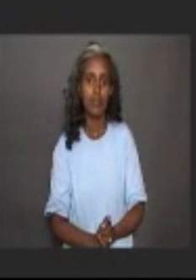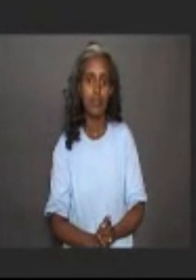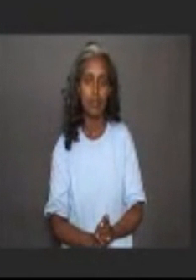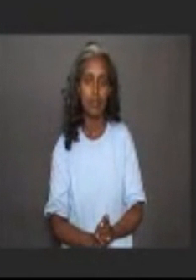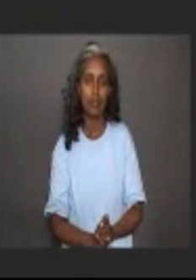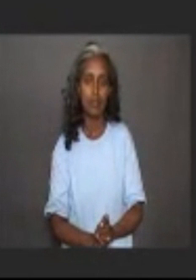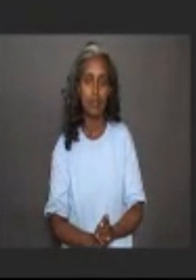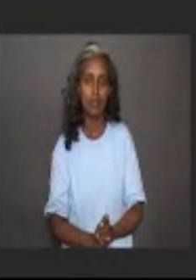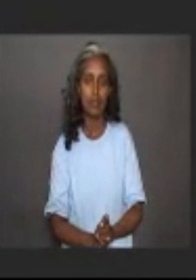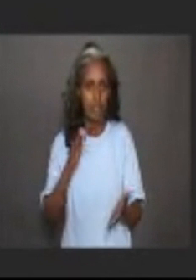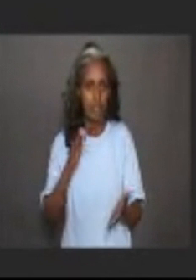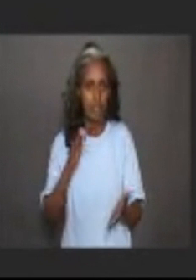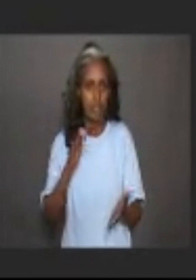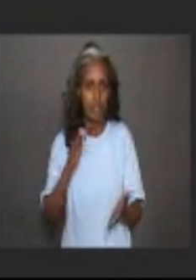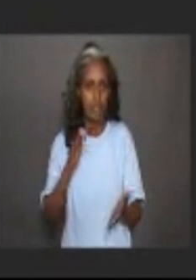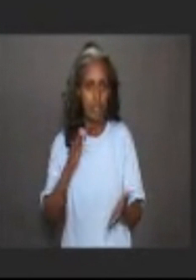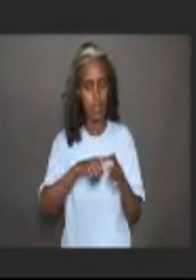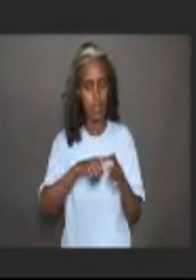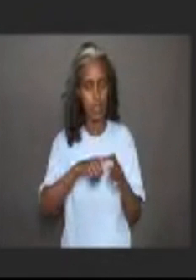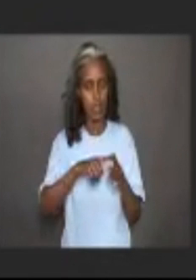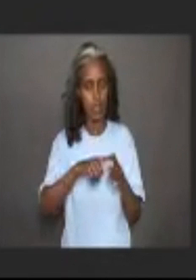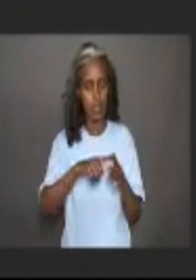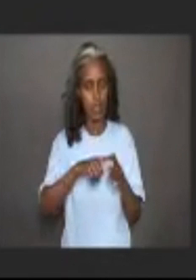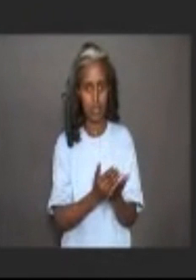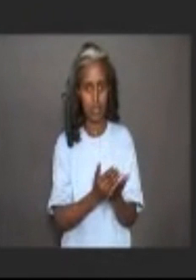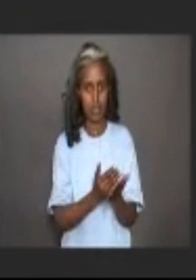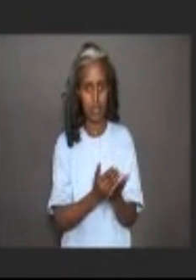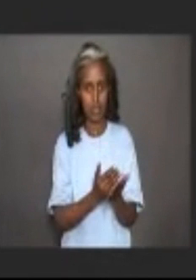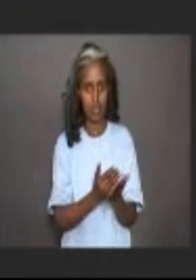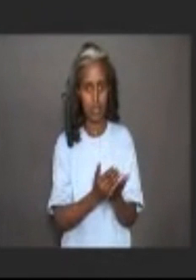Let's get back to our lesson.